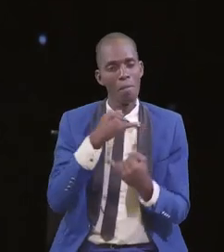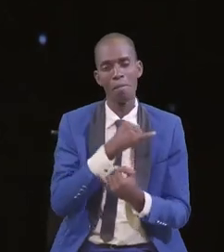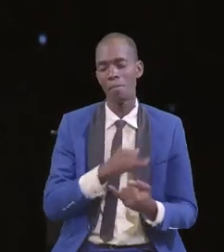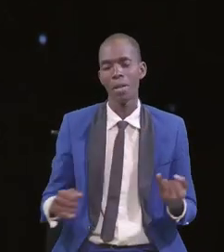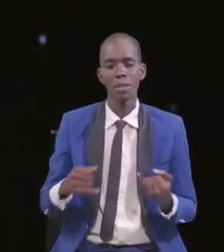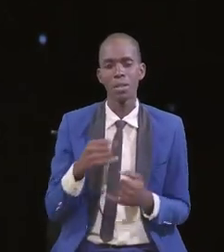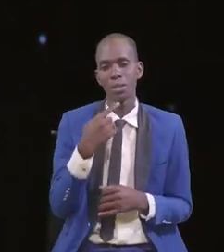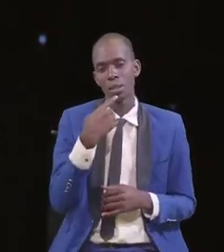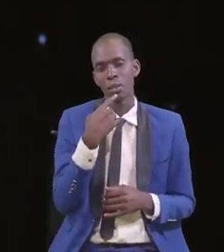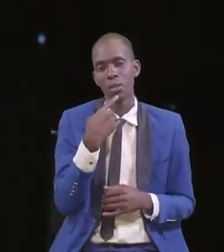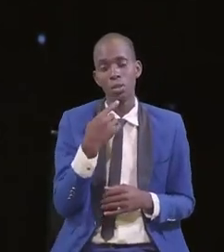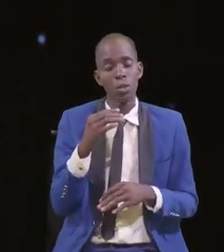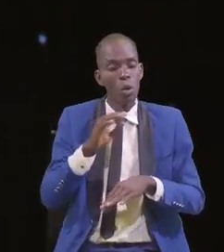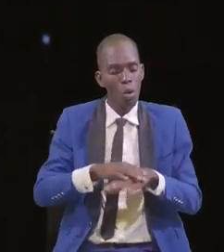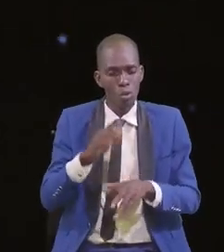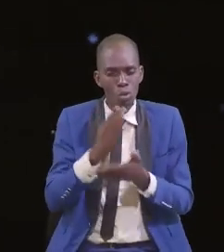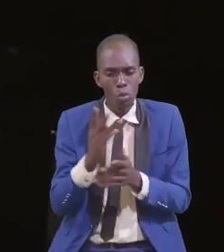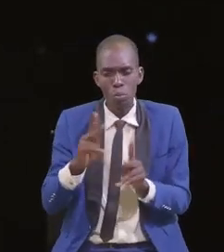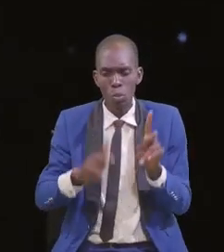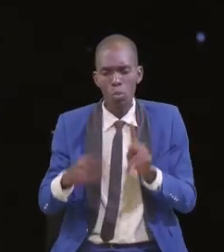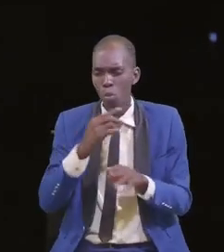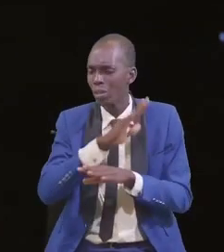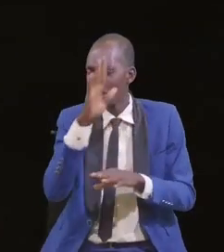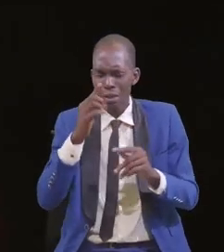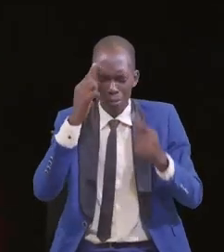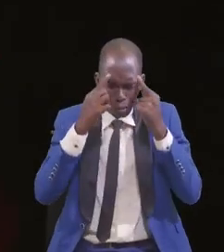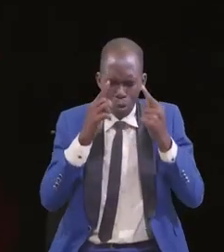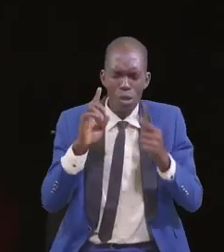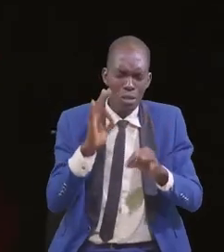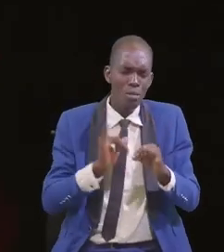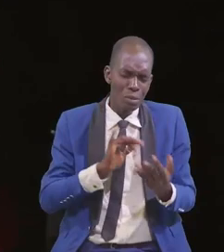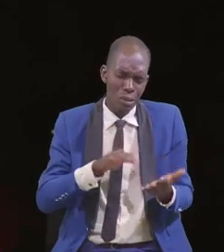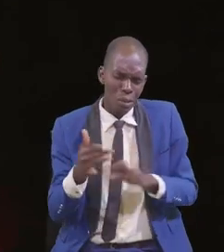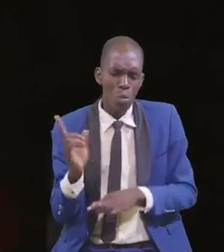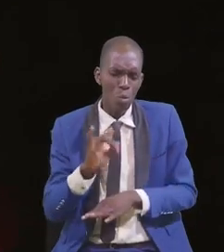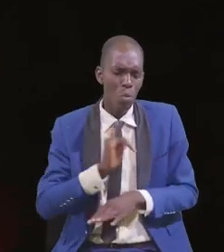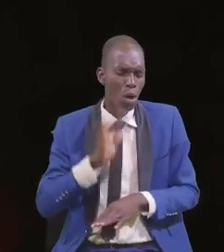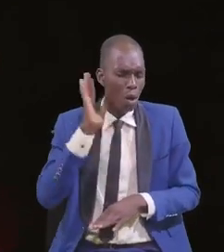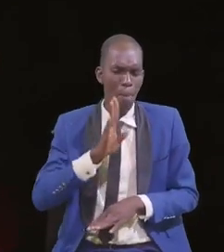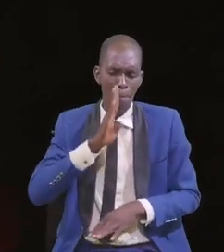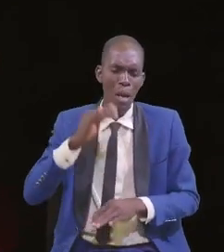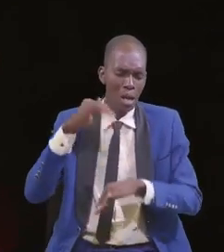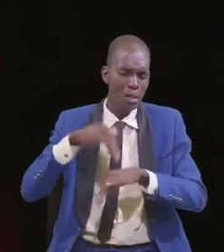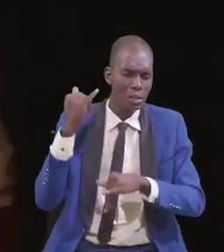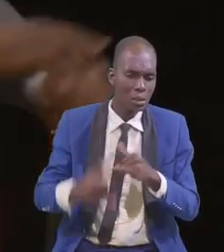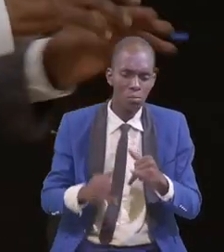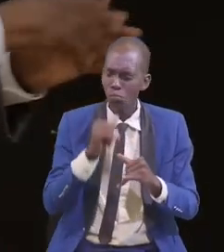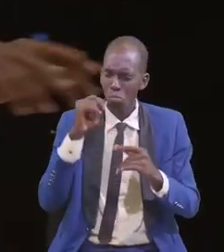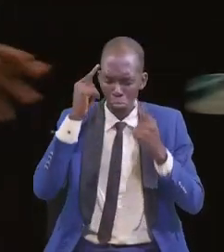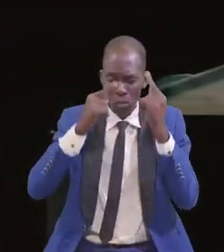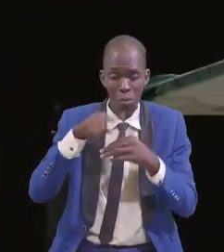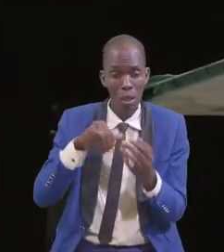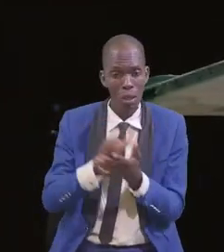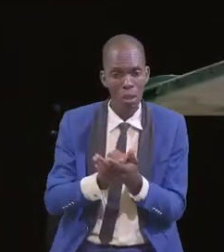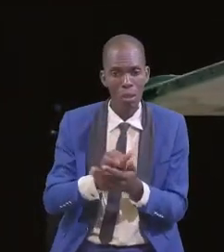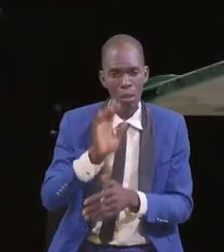not thinking, where would they spend eternity? God has the final